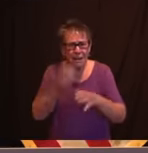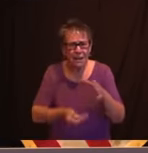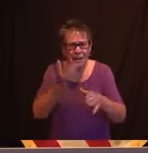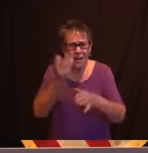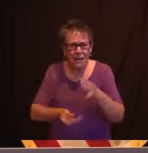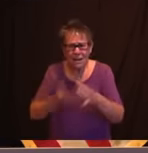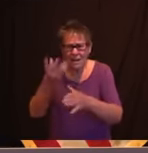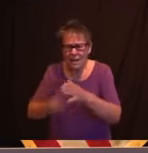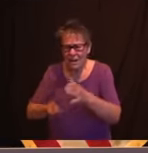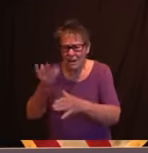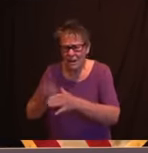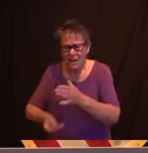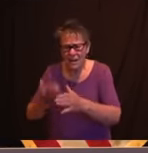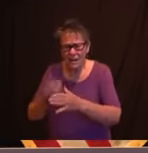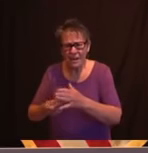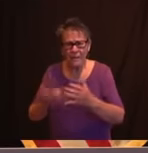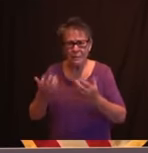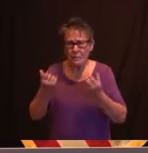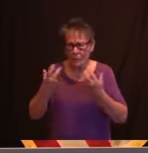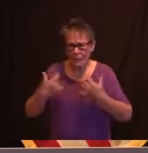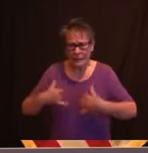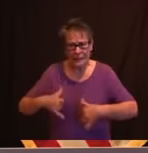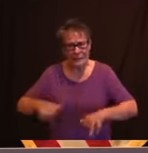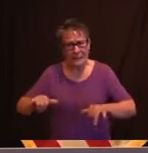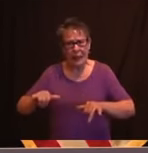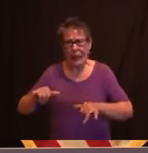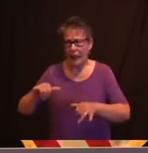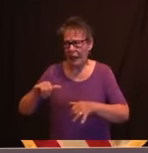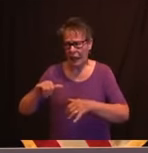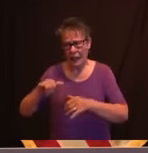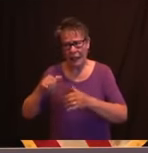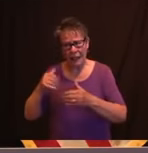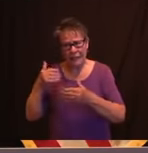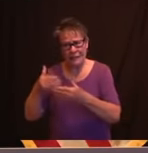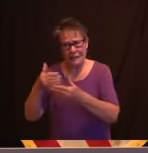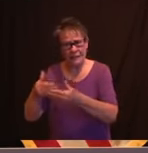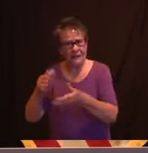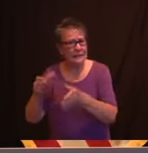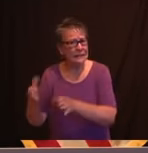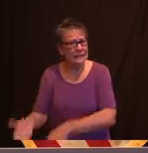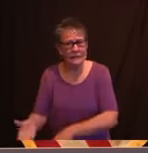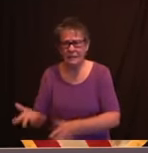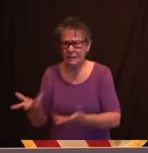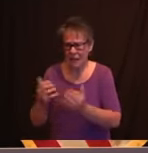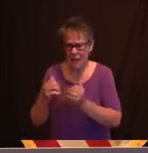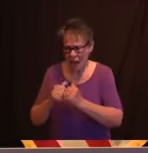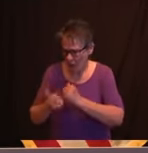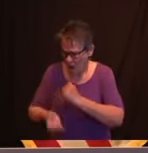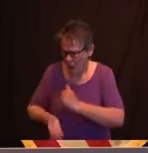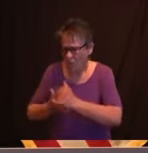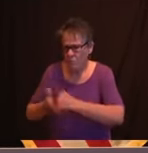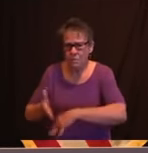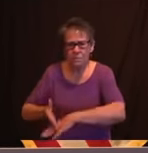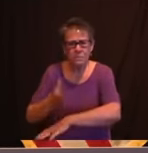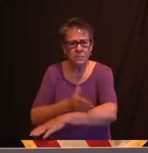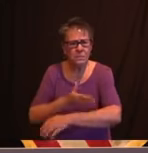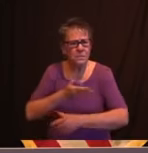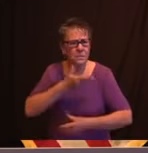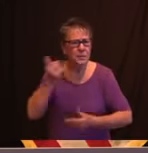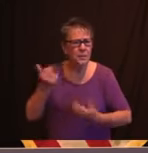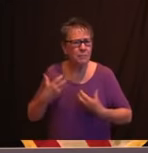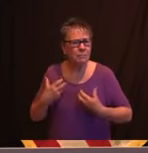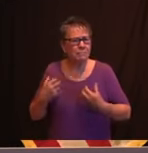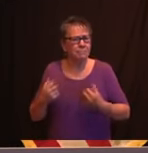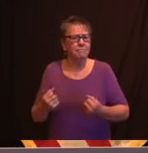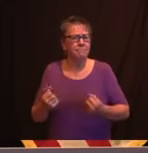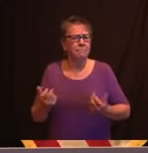as well as staff. Thank you for your leadership. Thank you for being here. Pat, if it weren't enough to ask you to give us any update on compliance